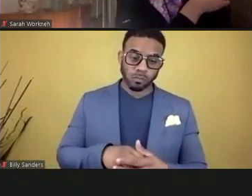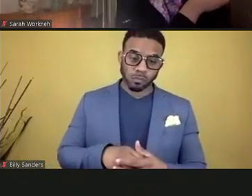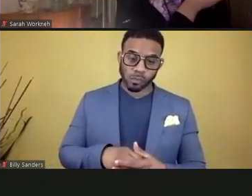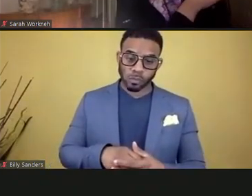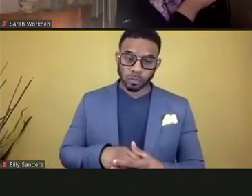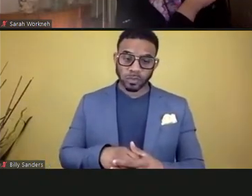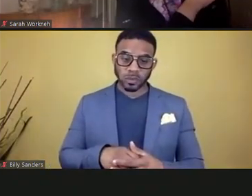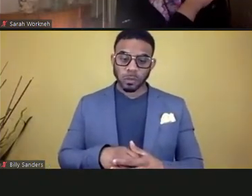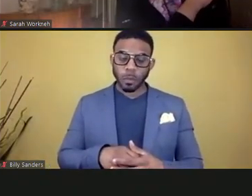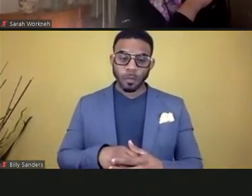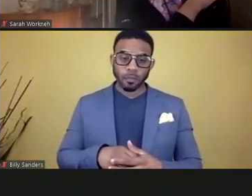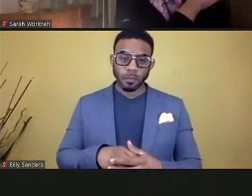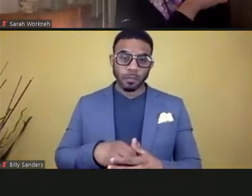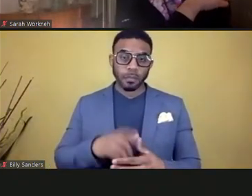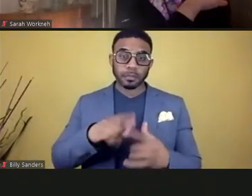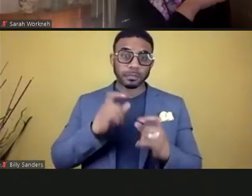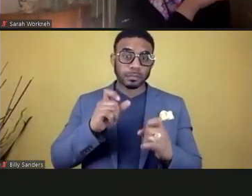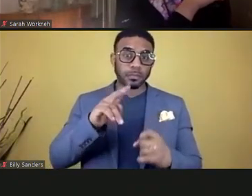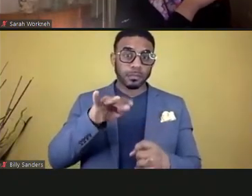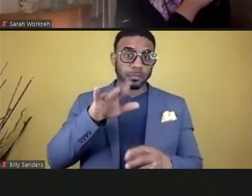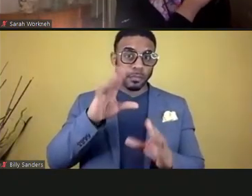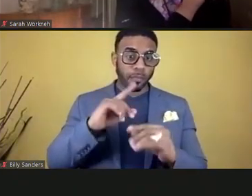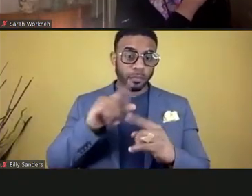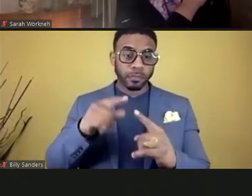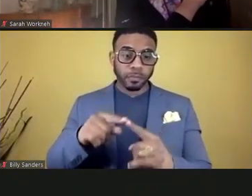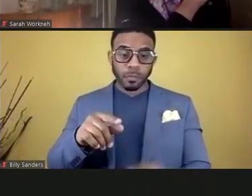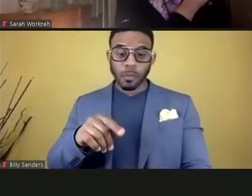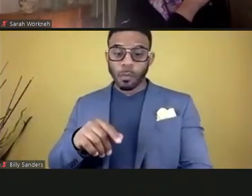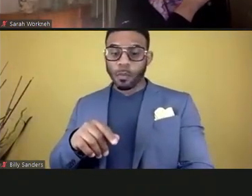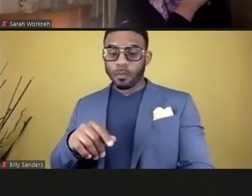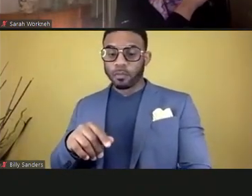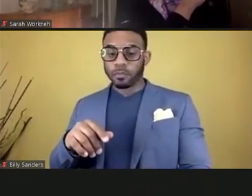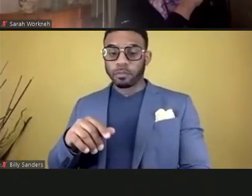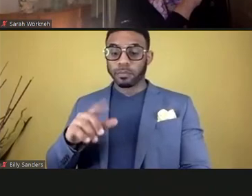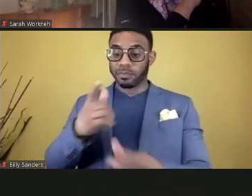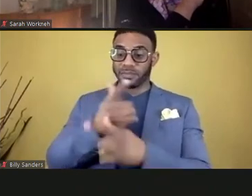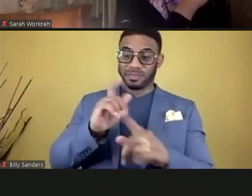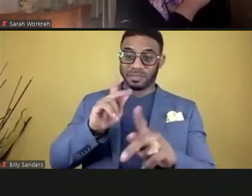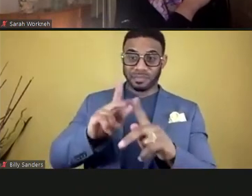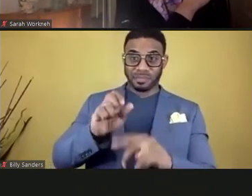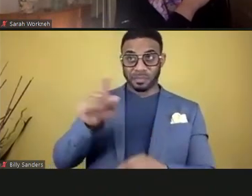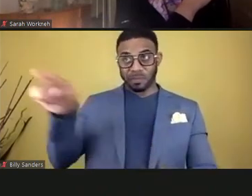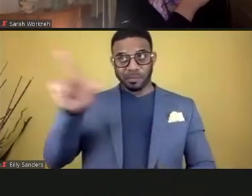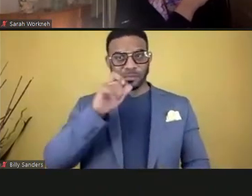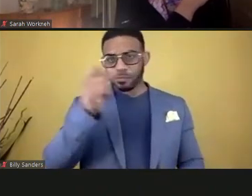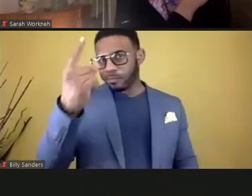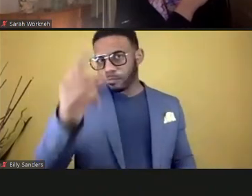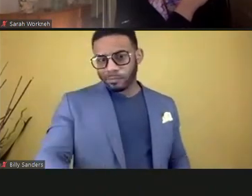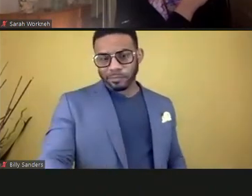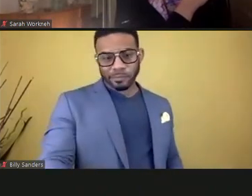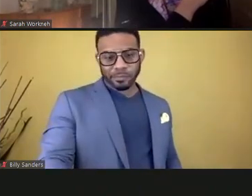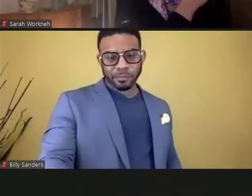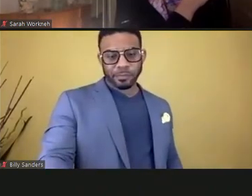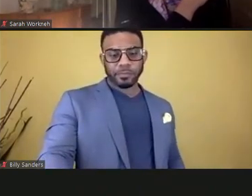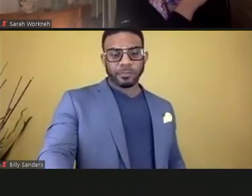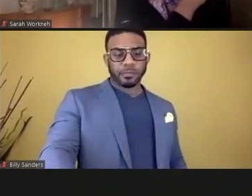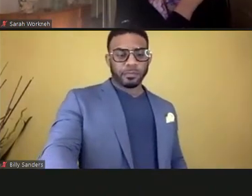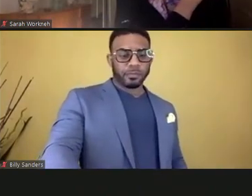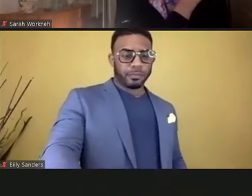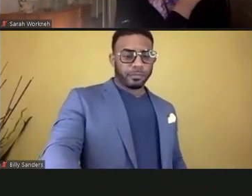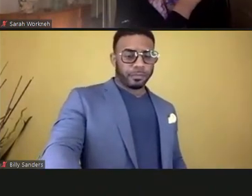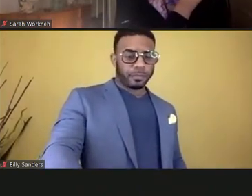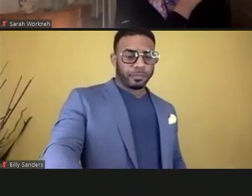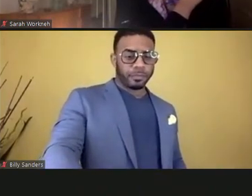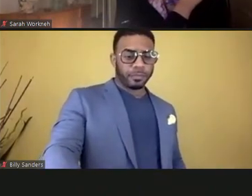Phoenix. And he gives a press conference talking about, you know, the liberal people over there, they don't understand. So we wanted to make